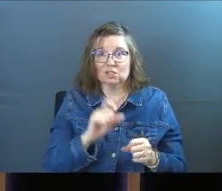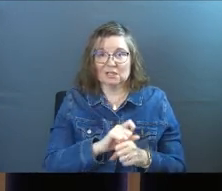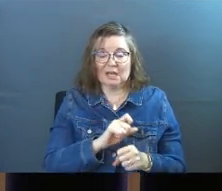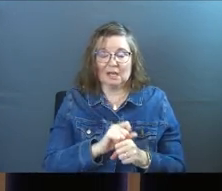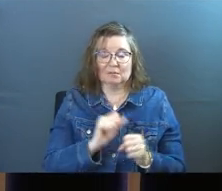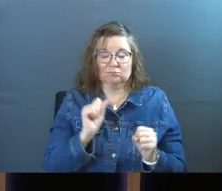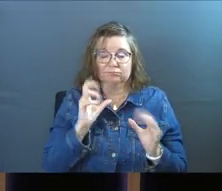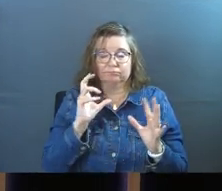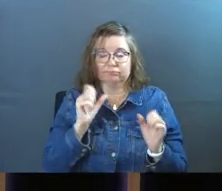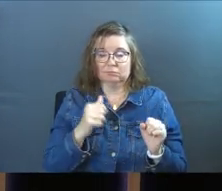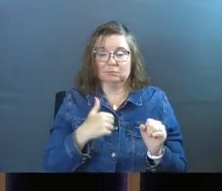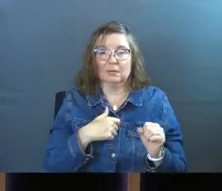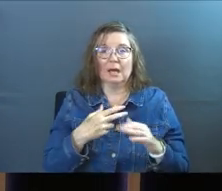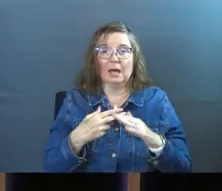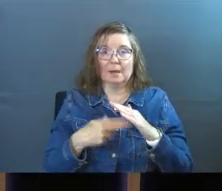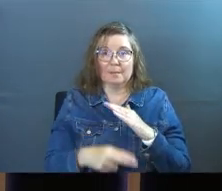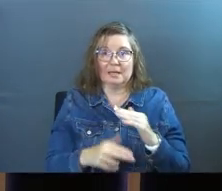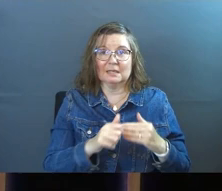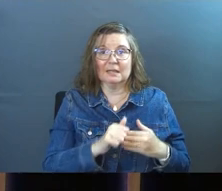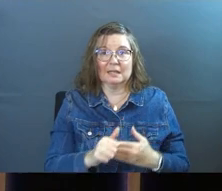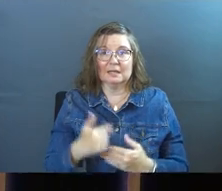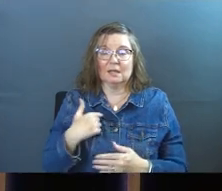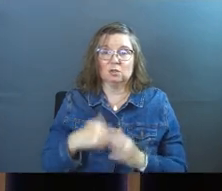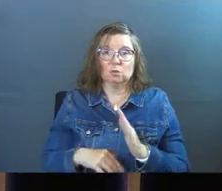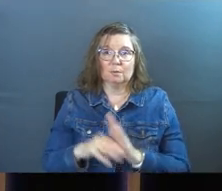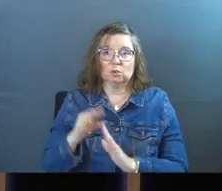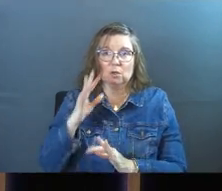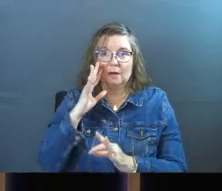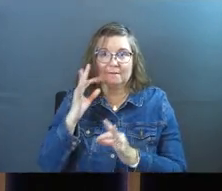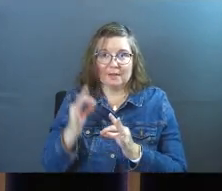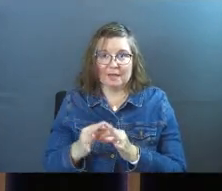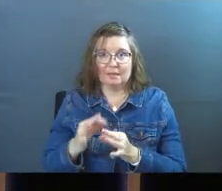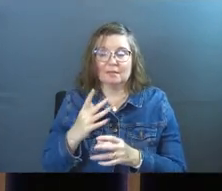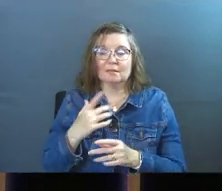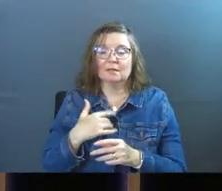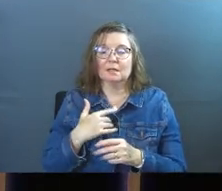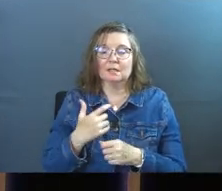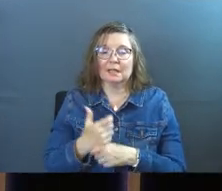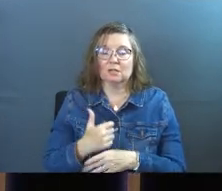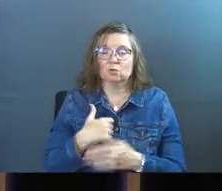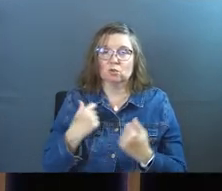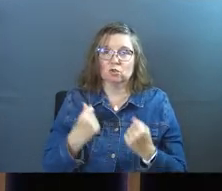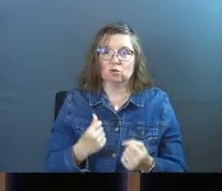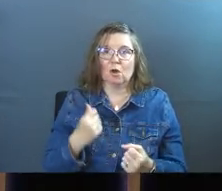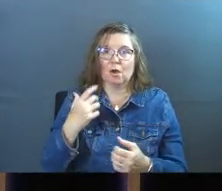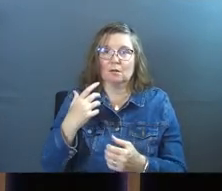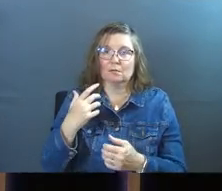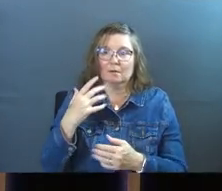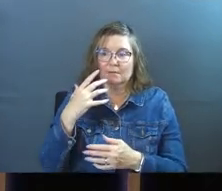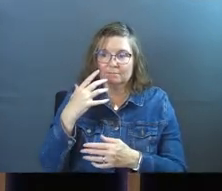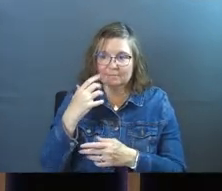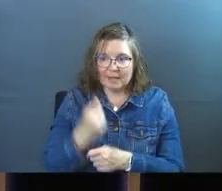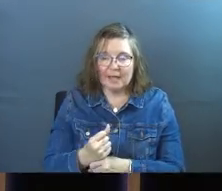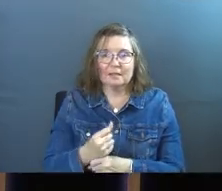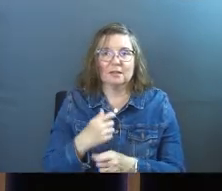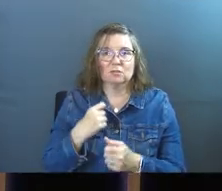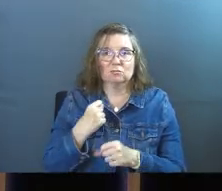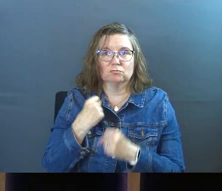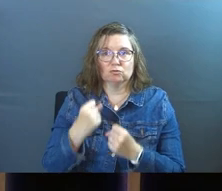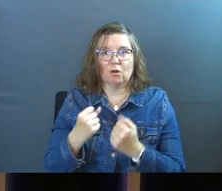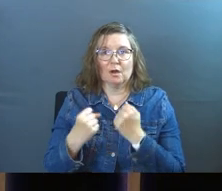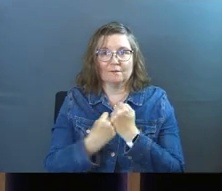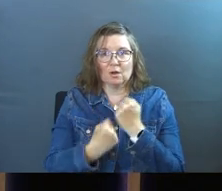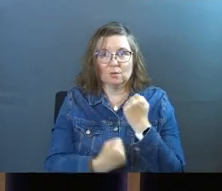absolutely blew me away. Habakkuk is leading us to a mature faith. Habakkuk's leading us to a strong faith on a strong foundation that